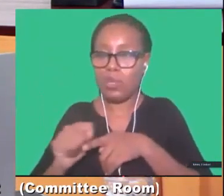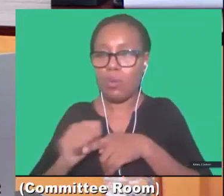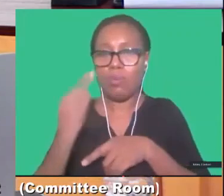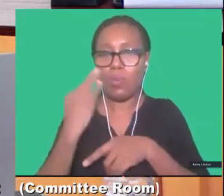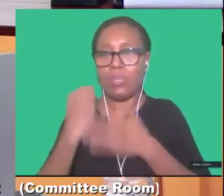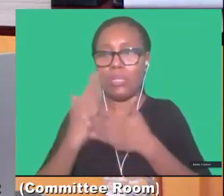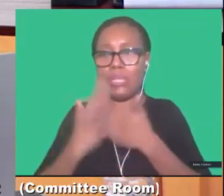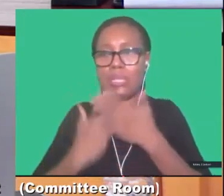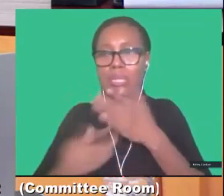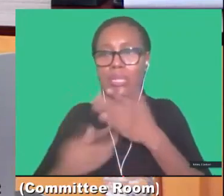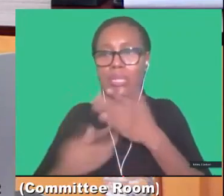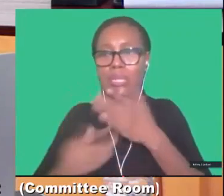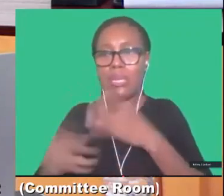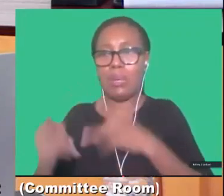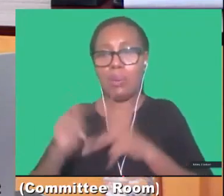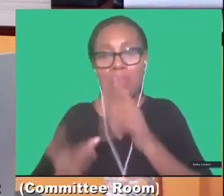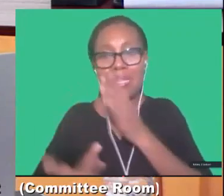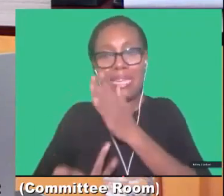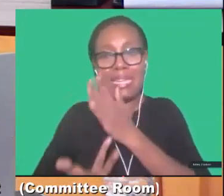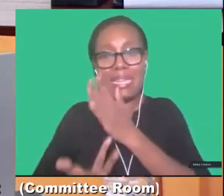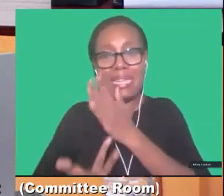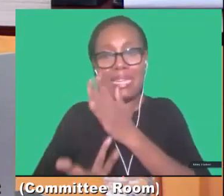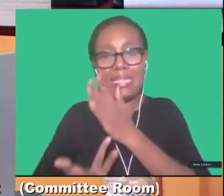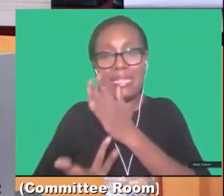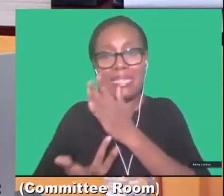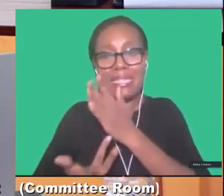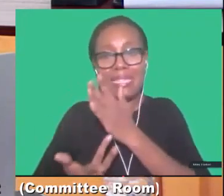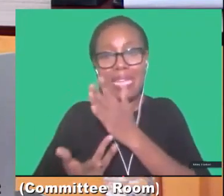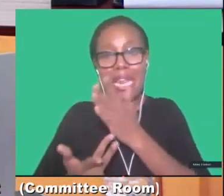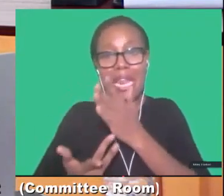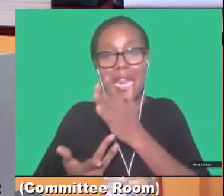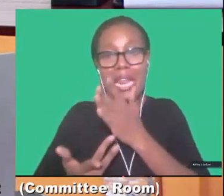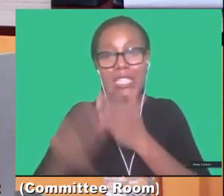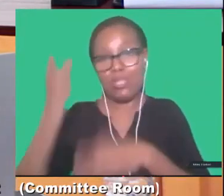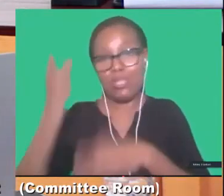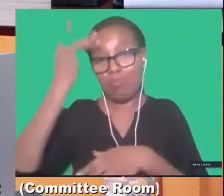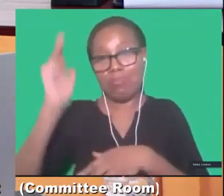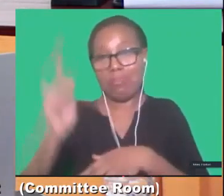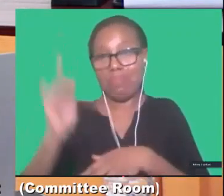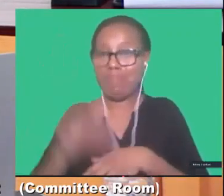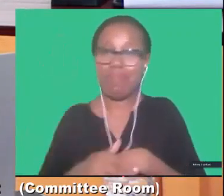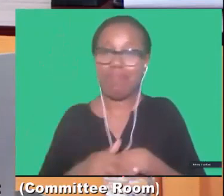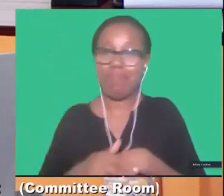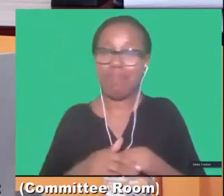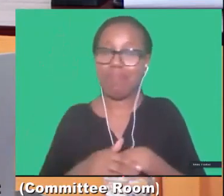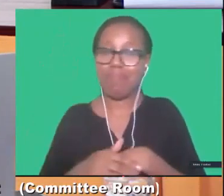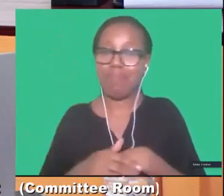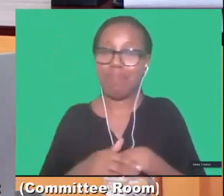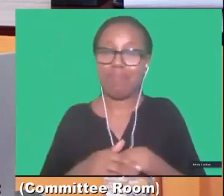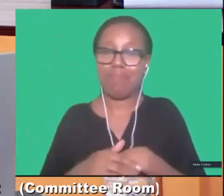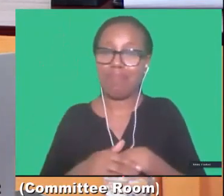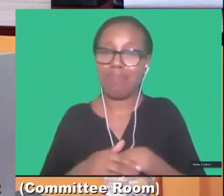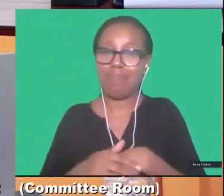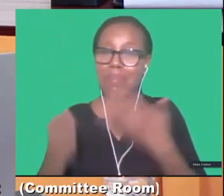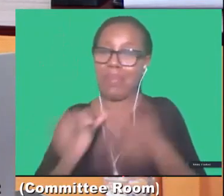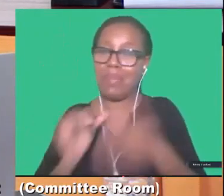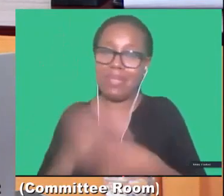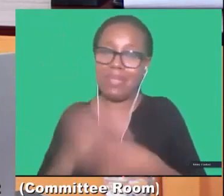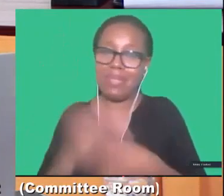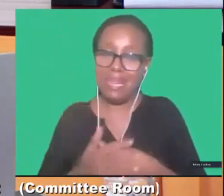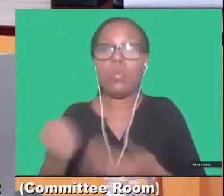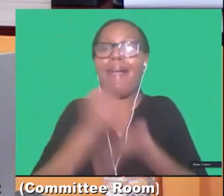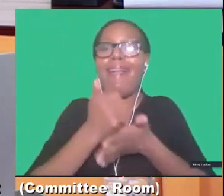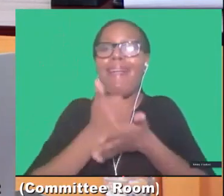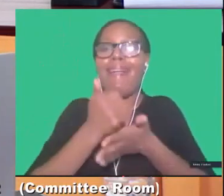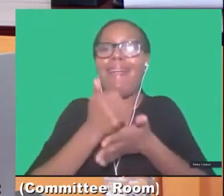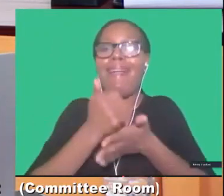with technology. We are also making provision for a help desk service where they can get assistance